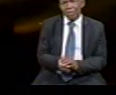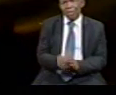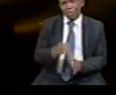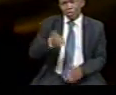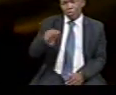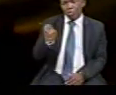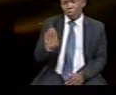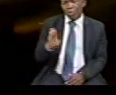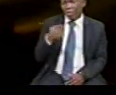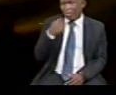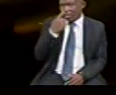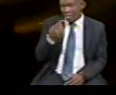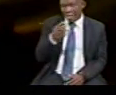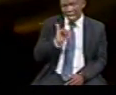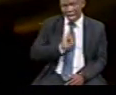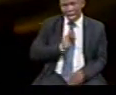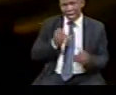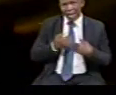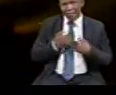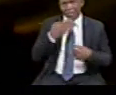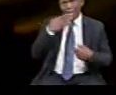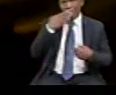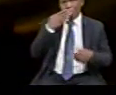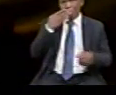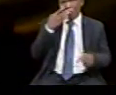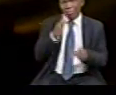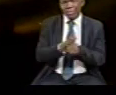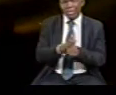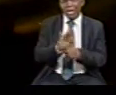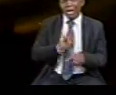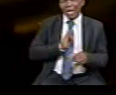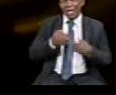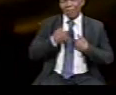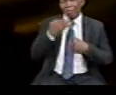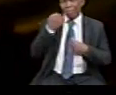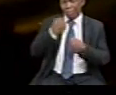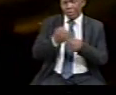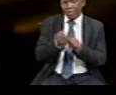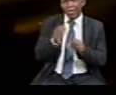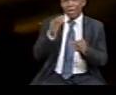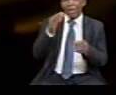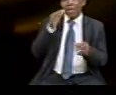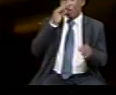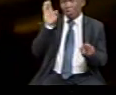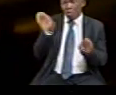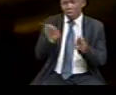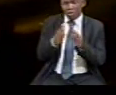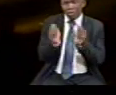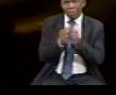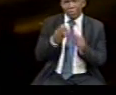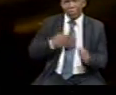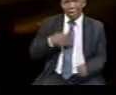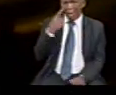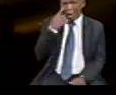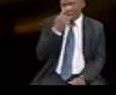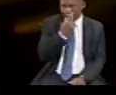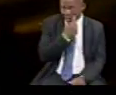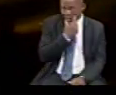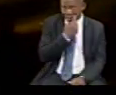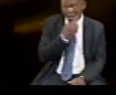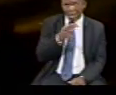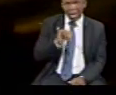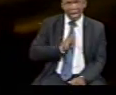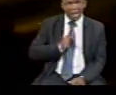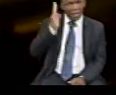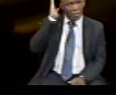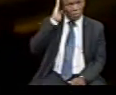I behold a maid? You made a covenant in the years we've gone by. Now, are you still keeping that covenant? Are you sure you are still